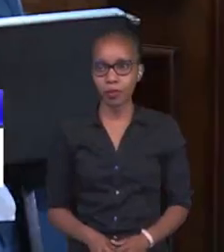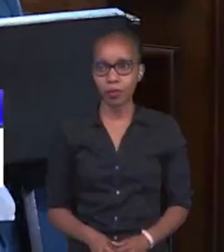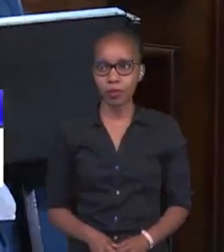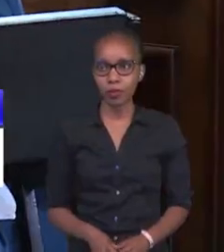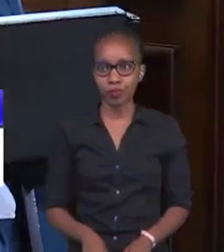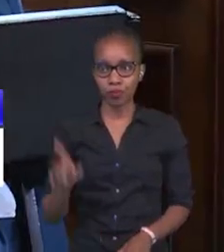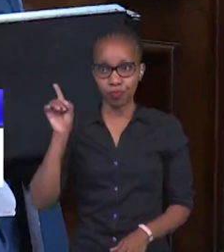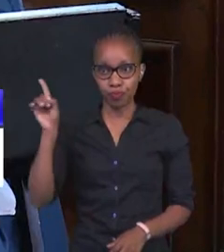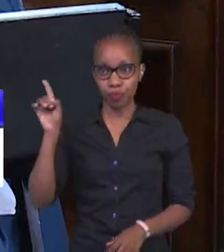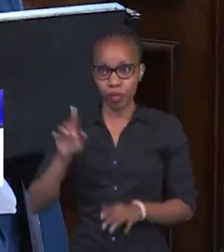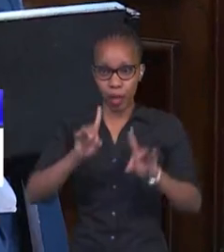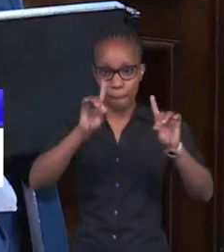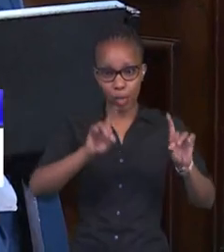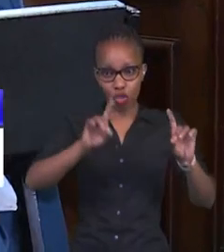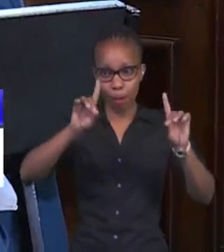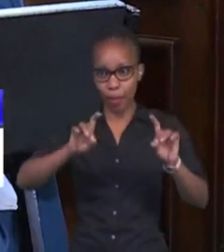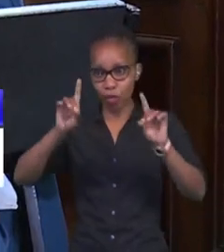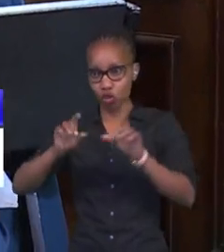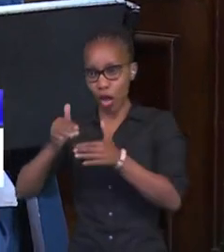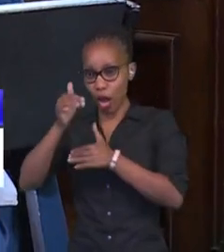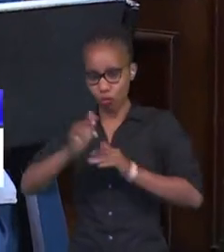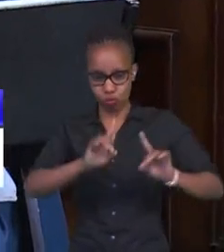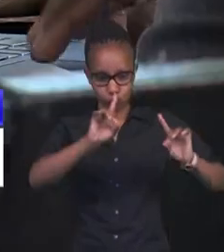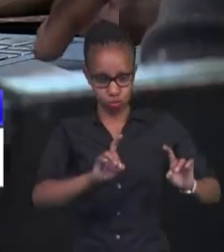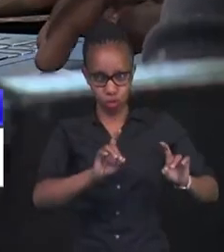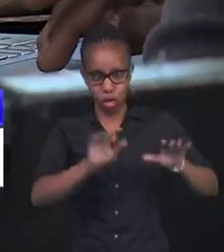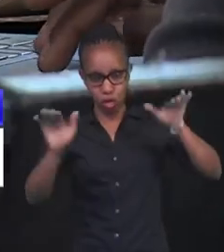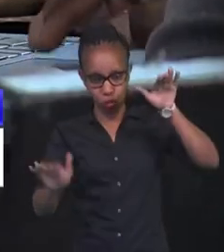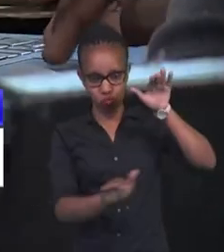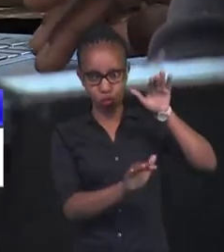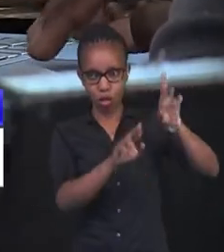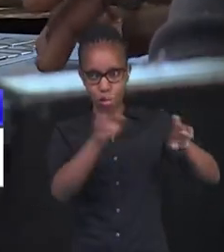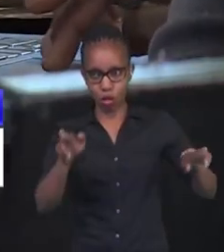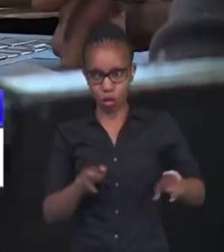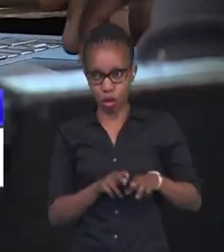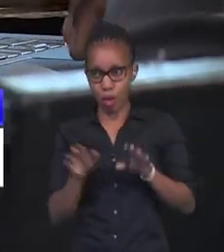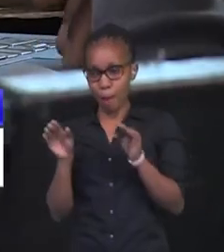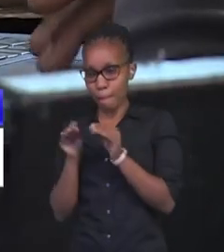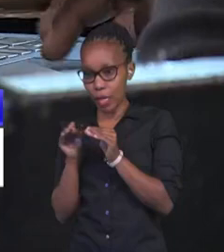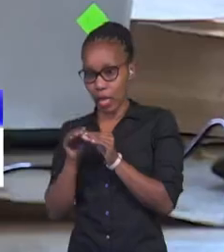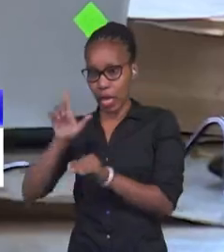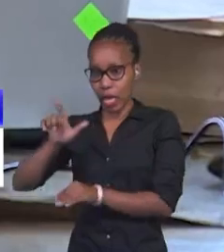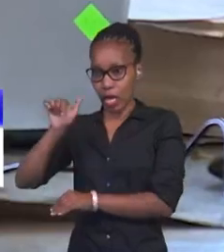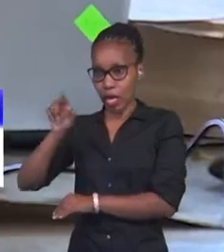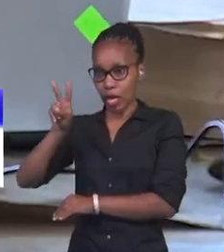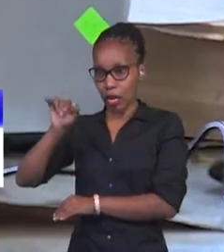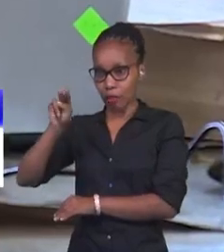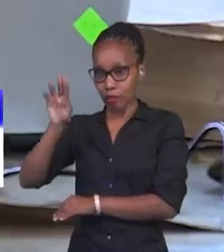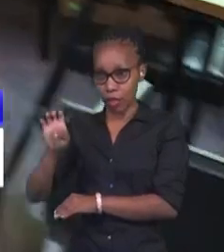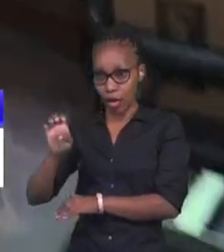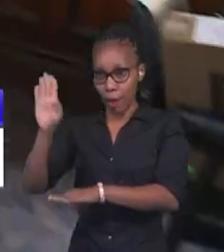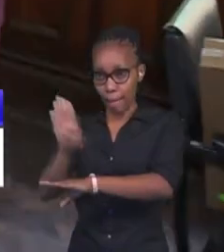1938. Here is where pictures go after being captured in the basement. We meet Lavin and her colleagues busy on their